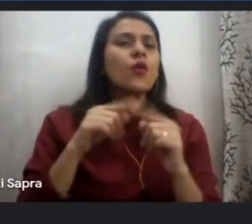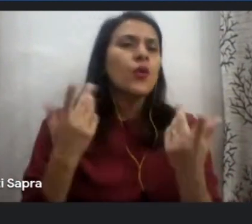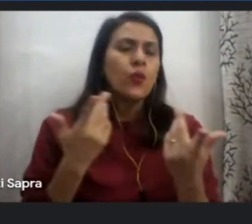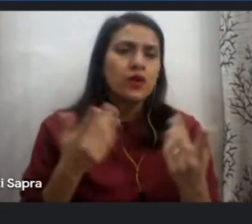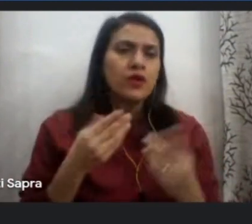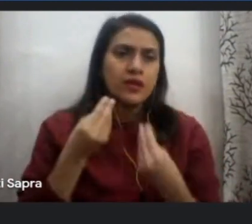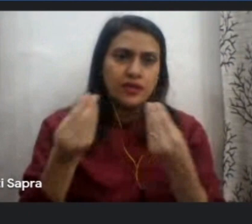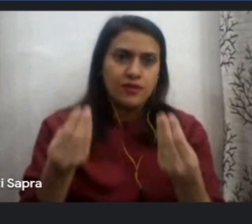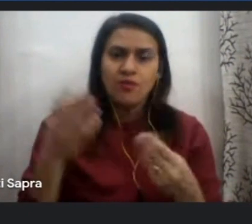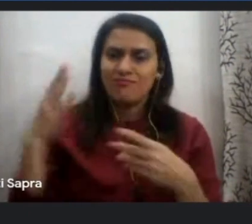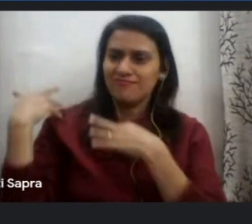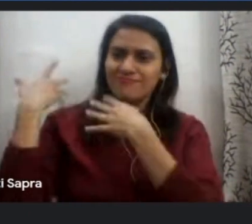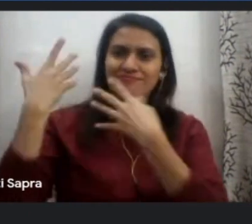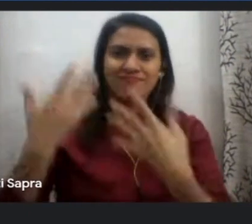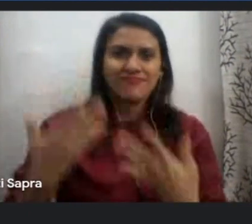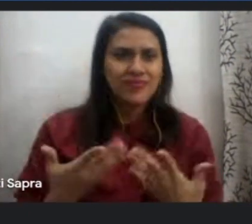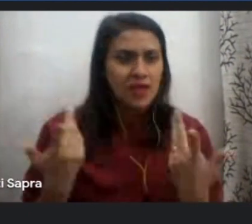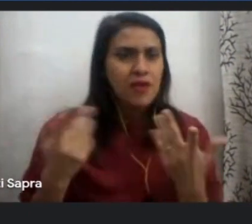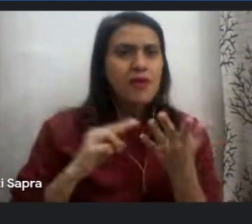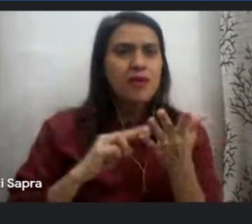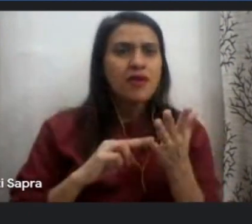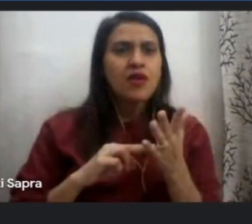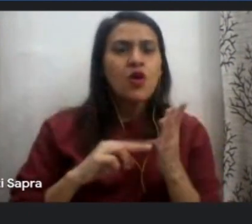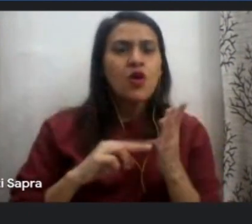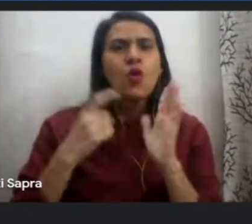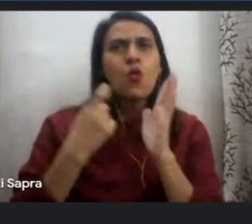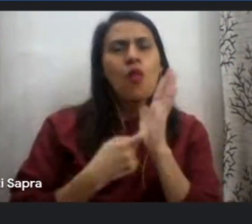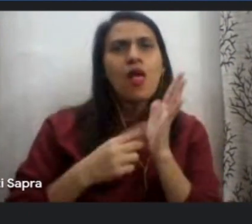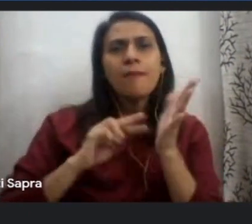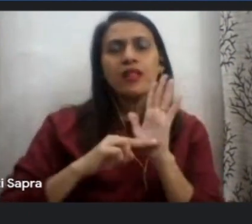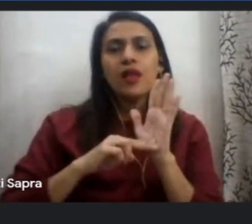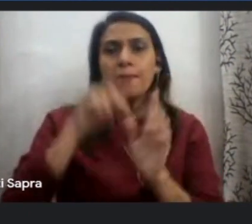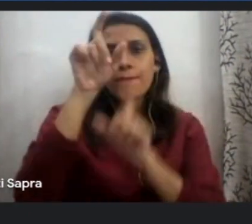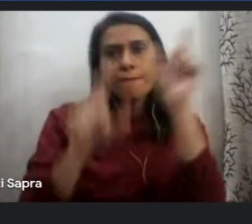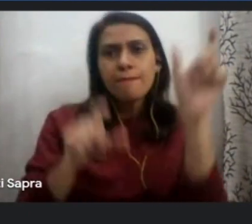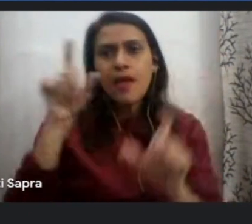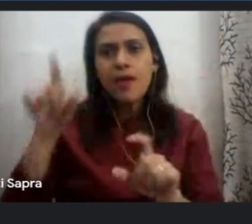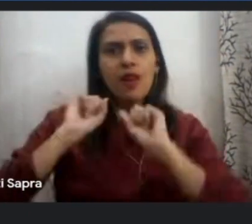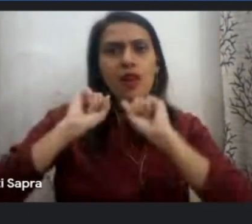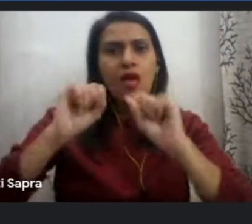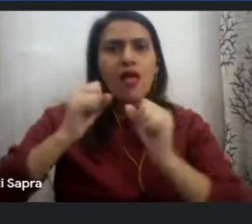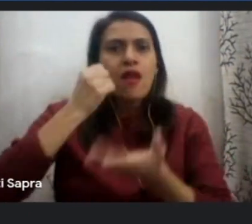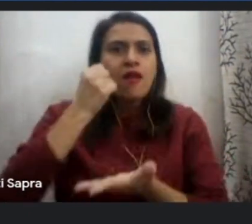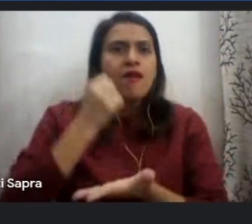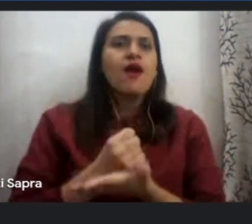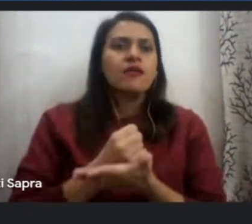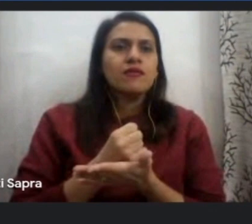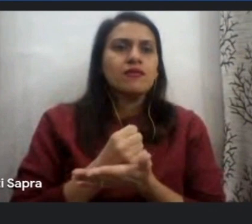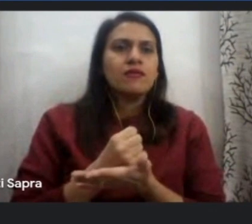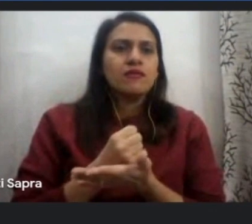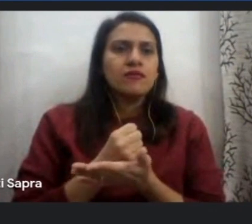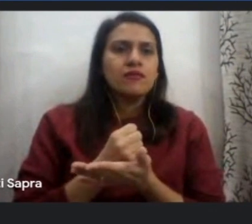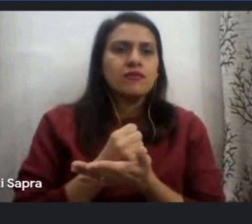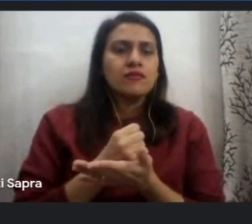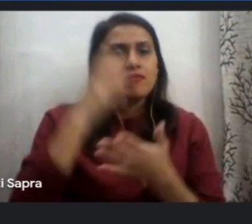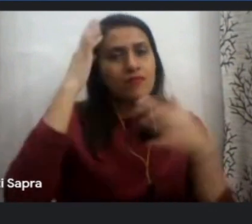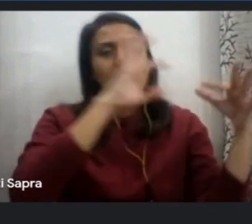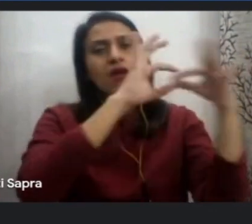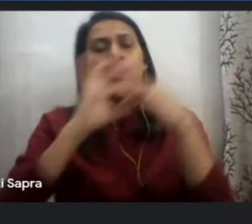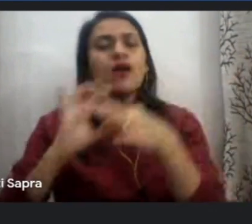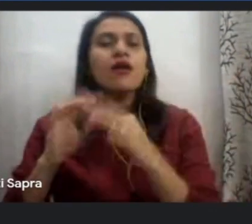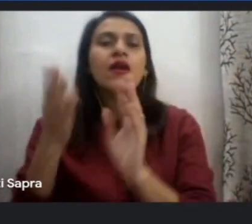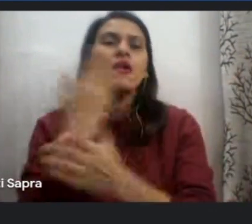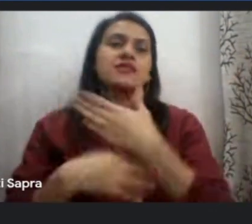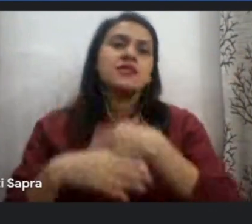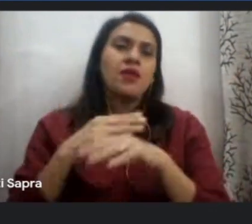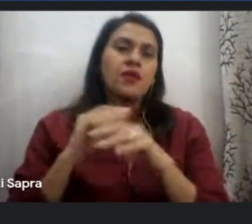the traditional sense, it is talking about rights of people, various groups, and here within the context of disability. And it can be